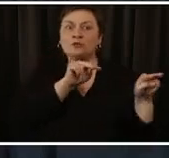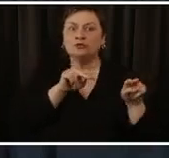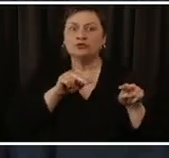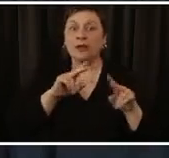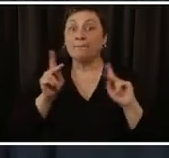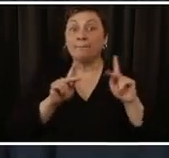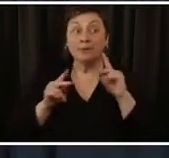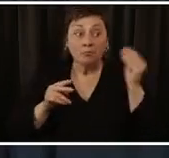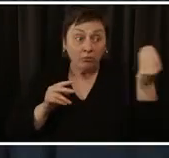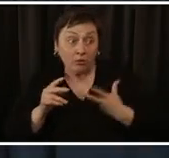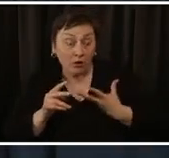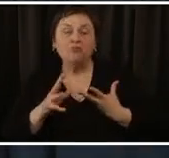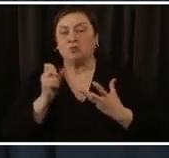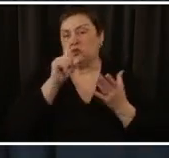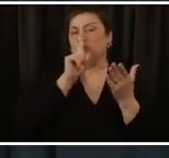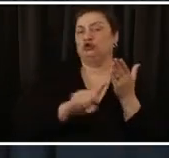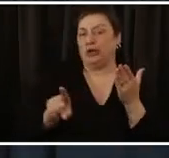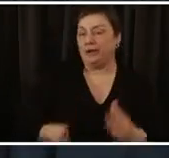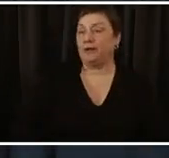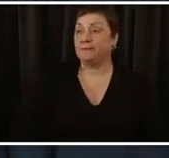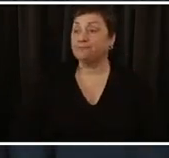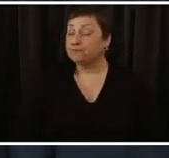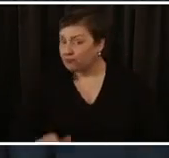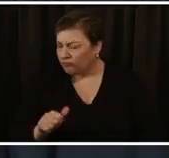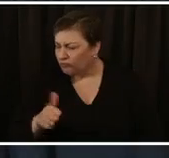Did you have a follow-up?